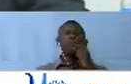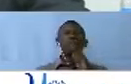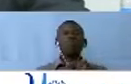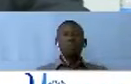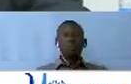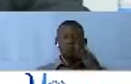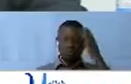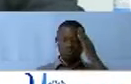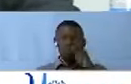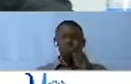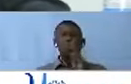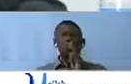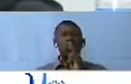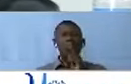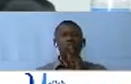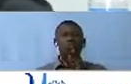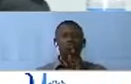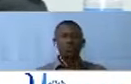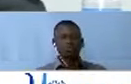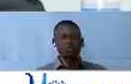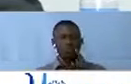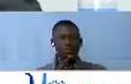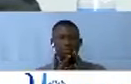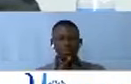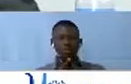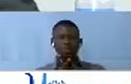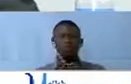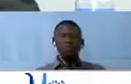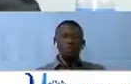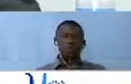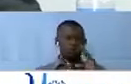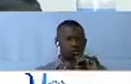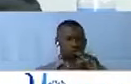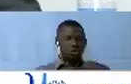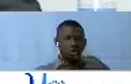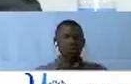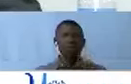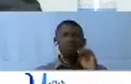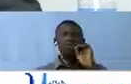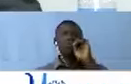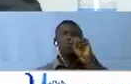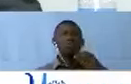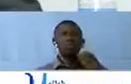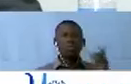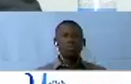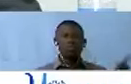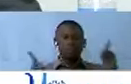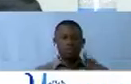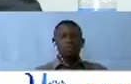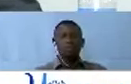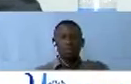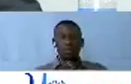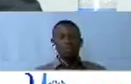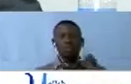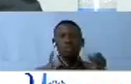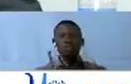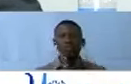know who you are. Then we would want to talk about your involvement or participation in some of the